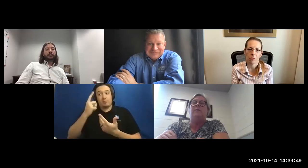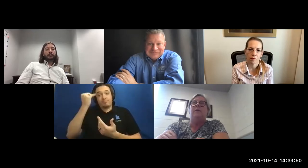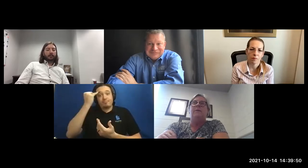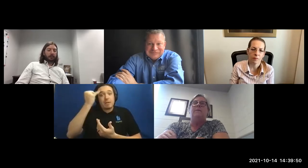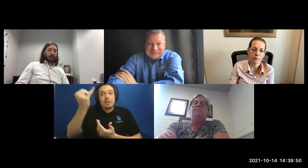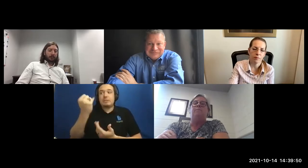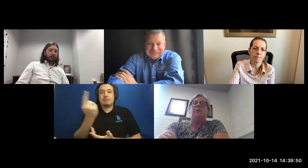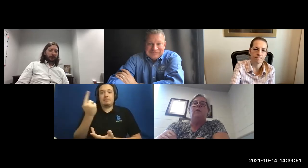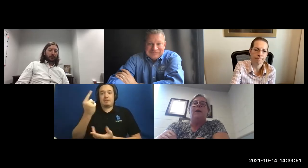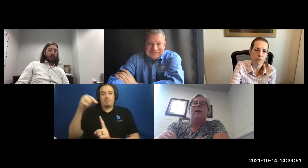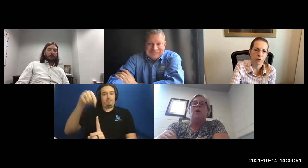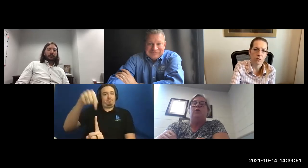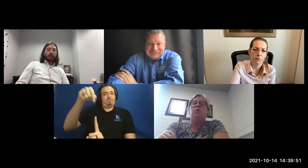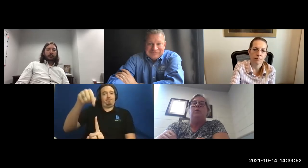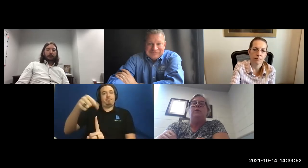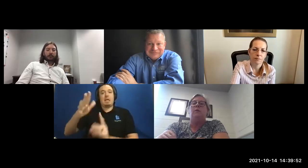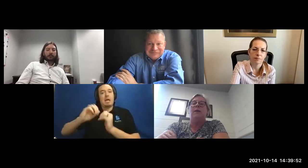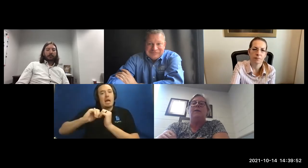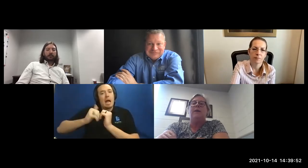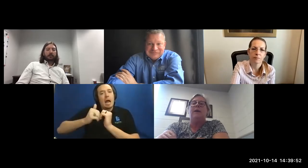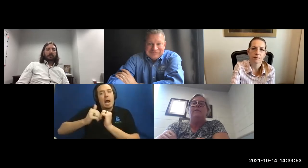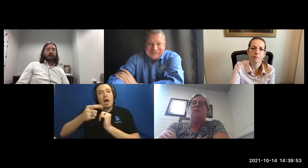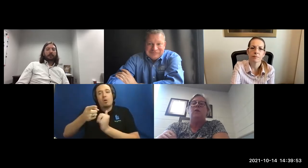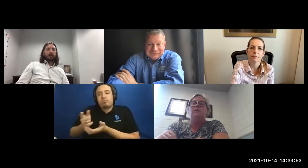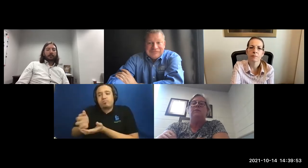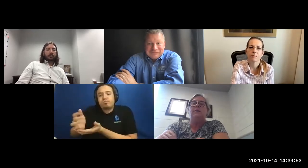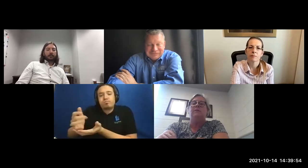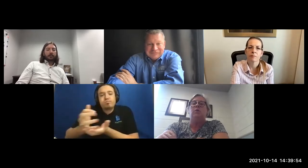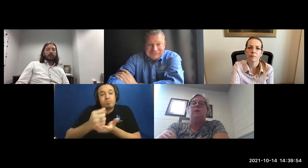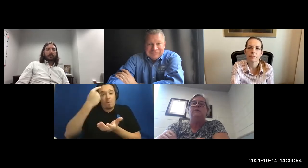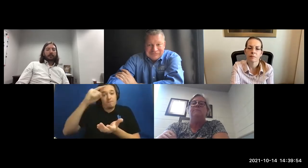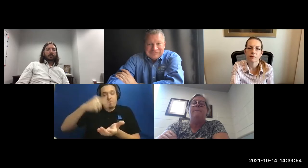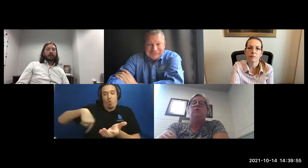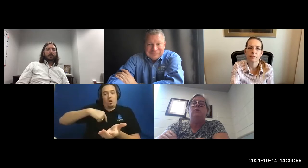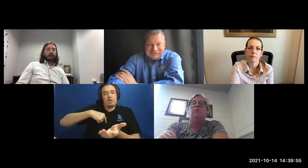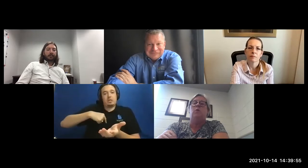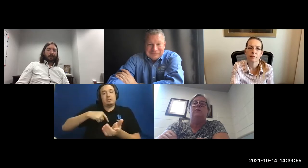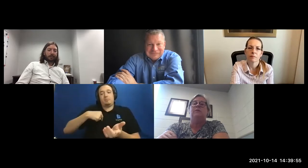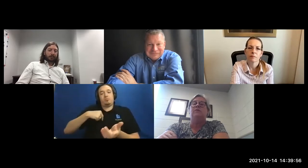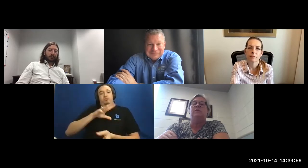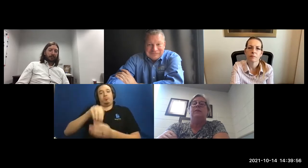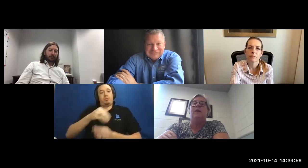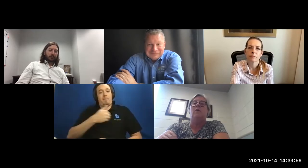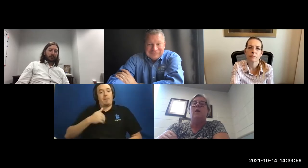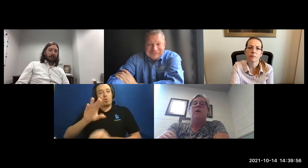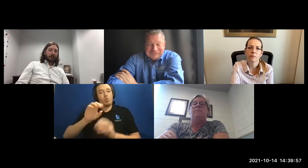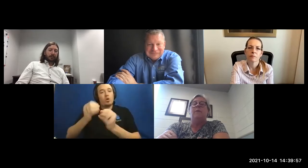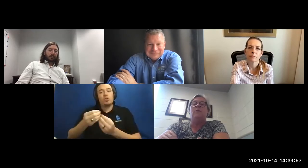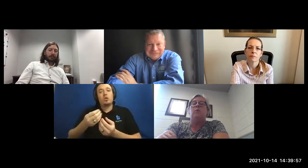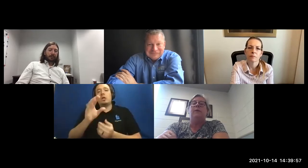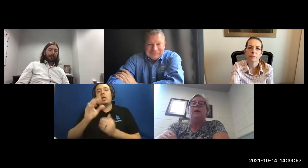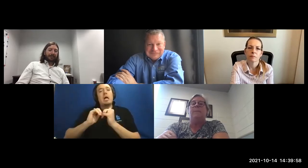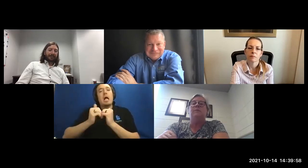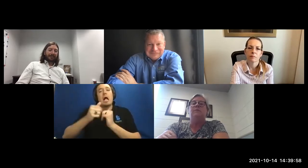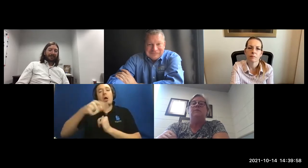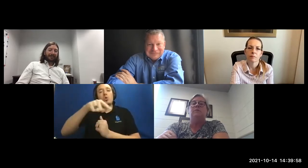of how you would collect that for us as members of your organization, and how maybe you